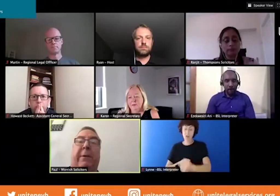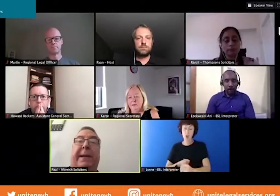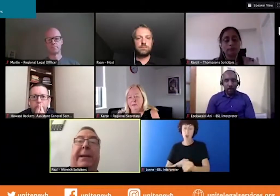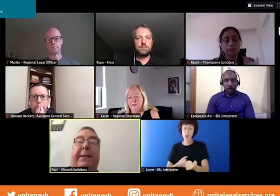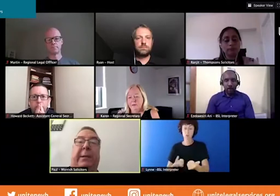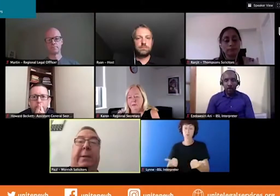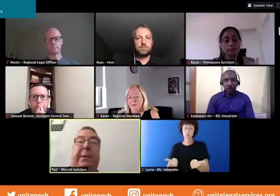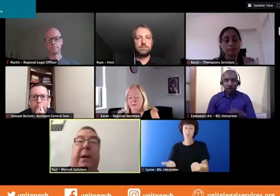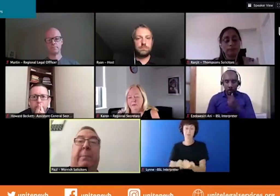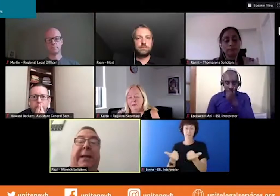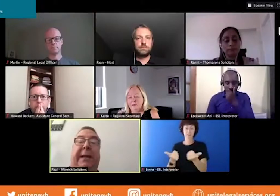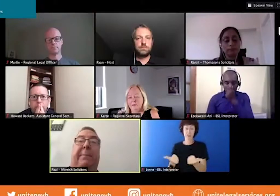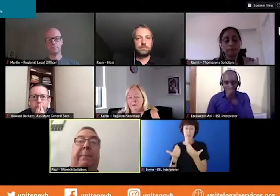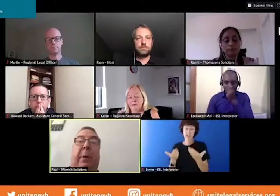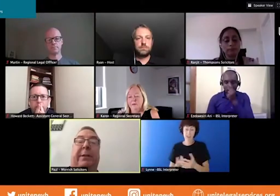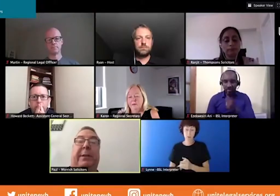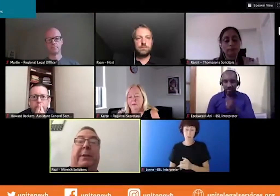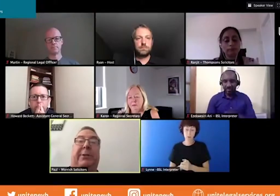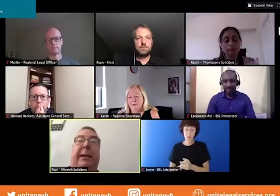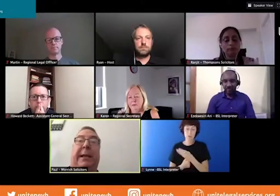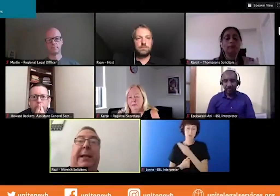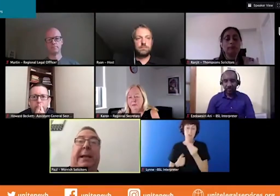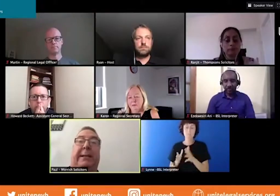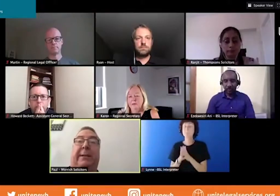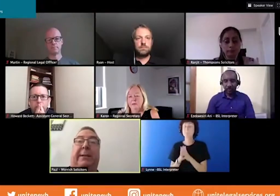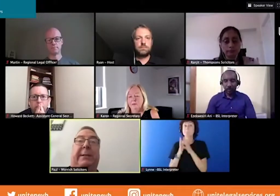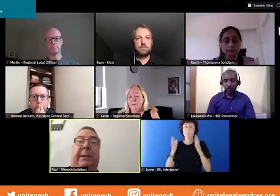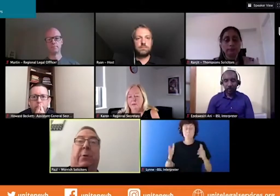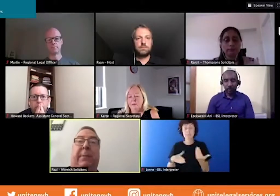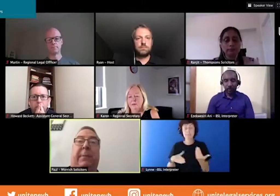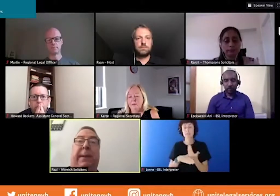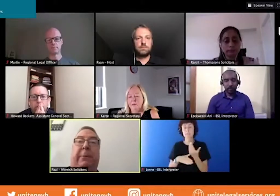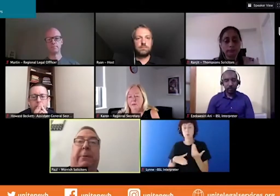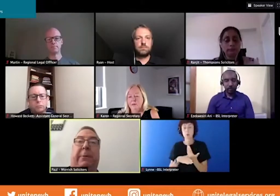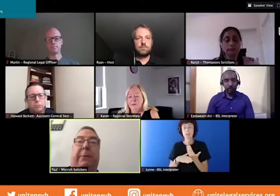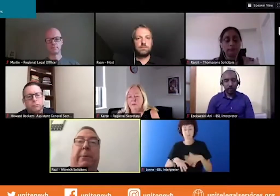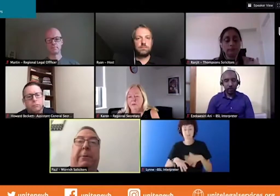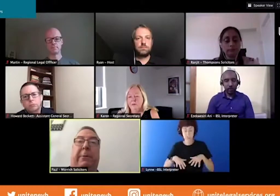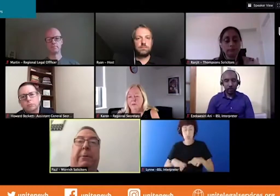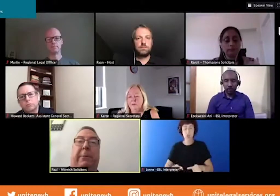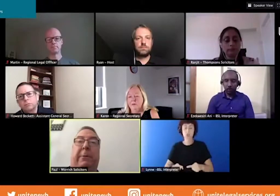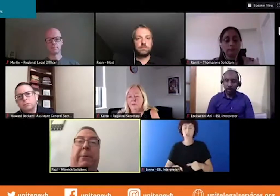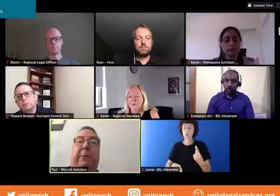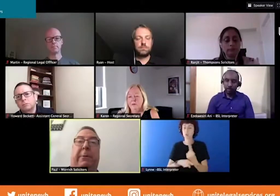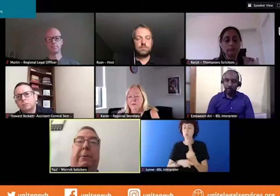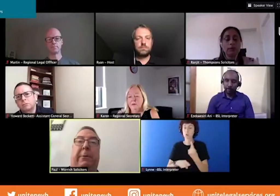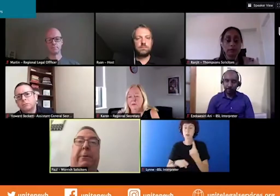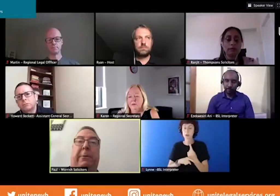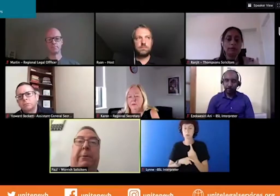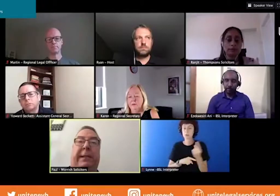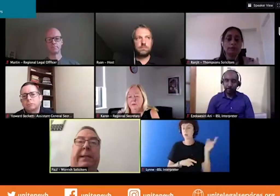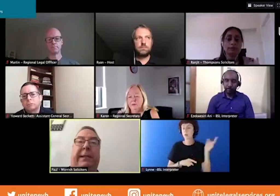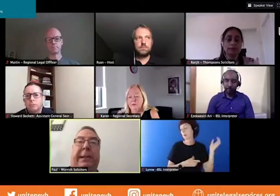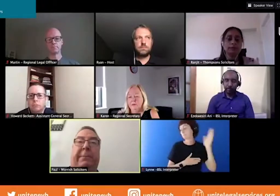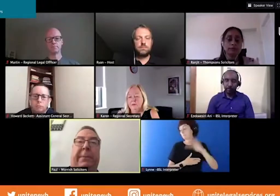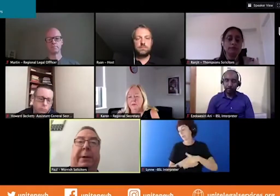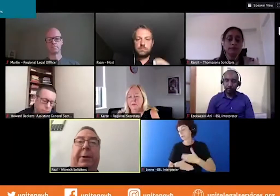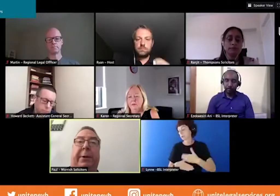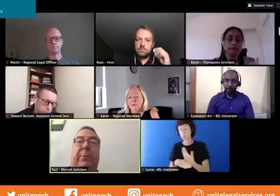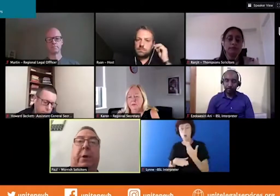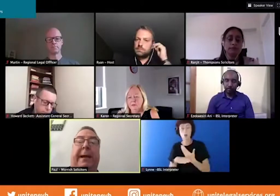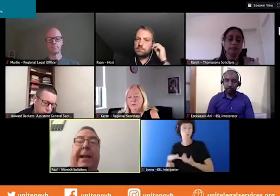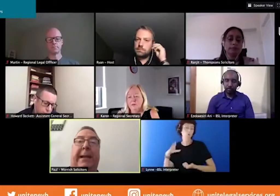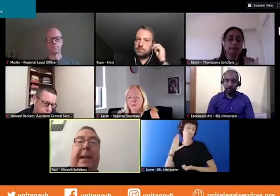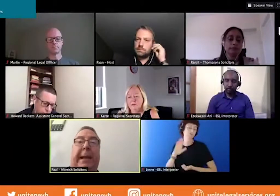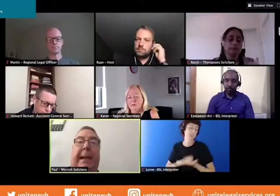biggest employers nationally are starting to talk about horrific numbers of redundancies that are going to come rolling in.